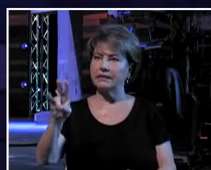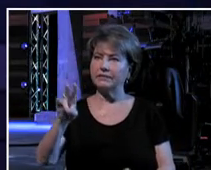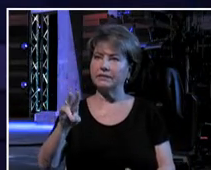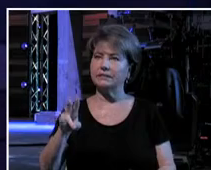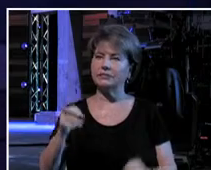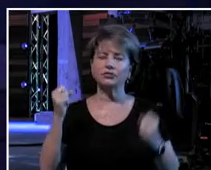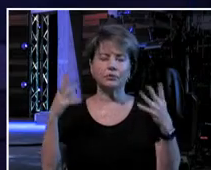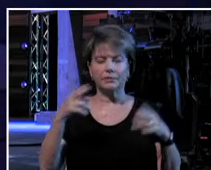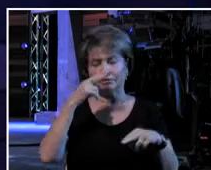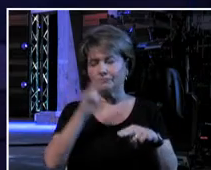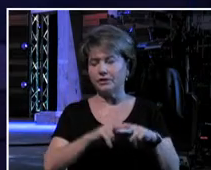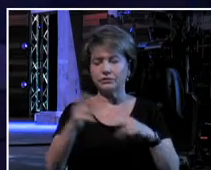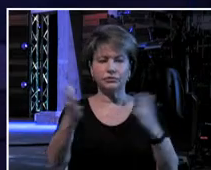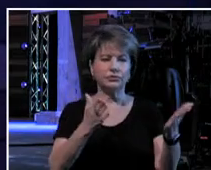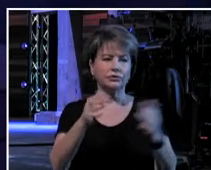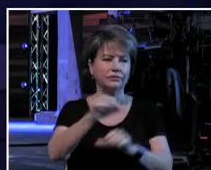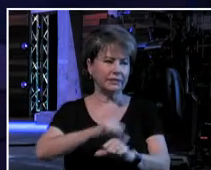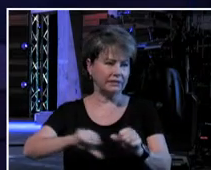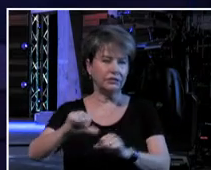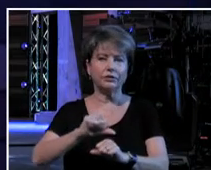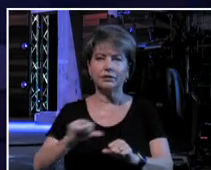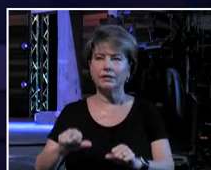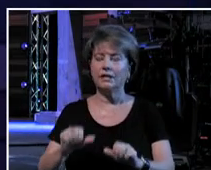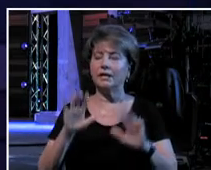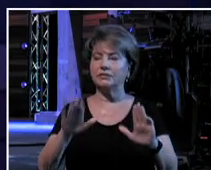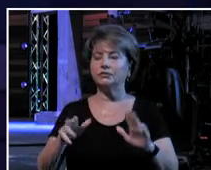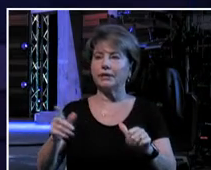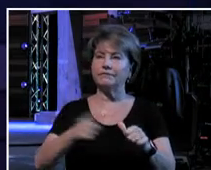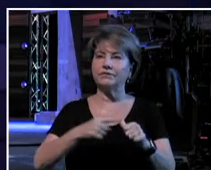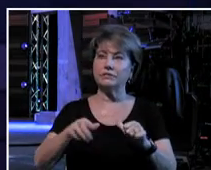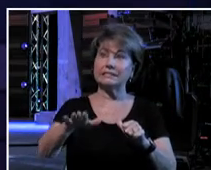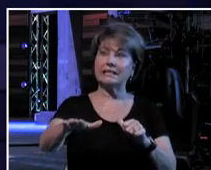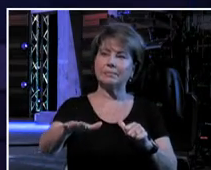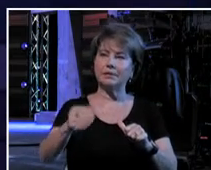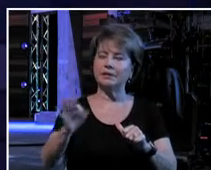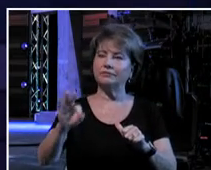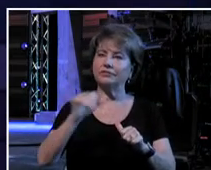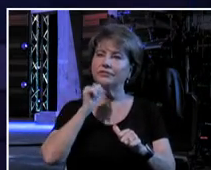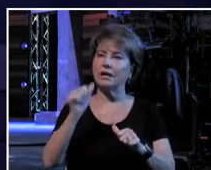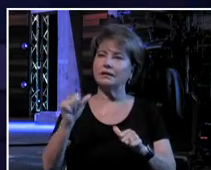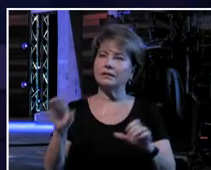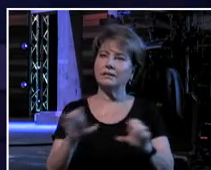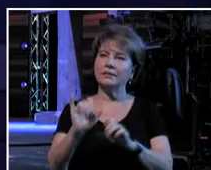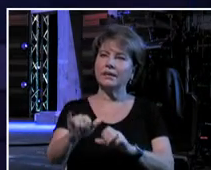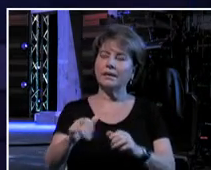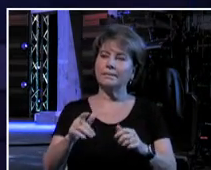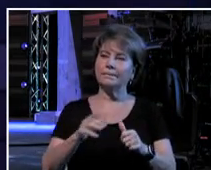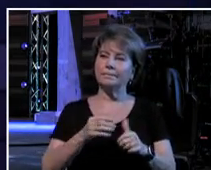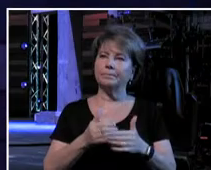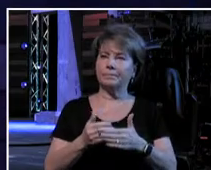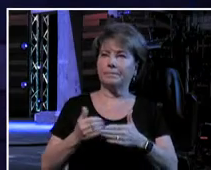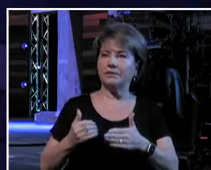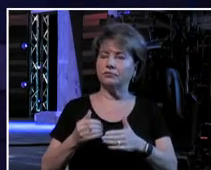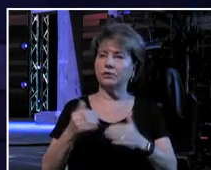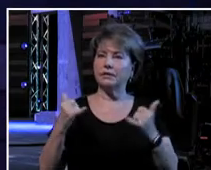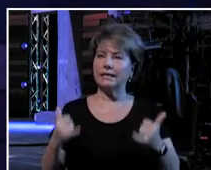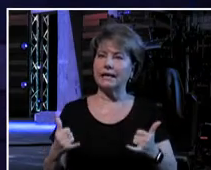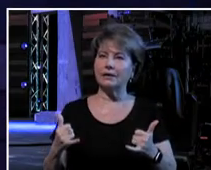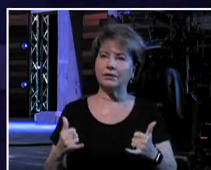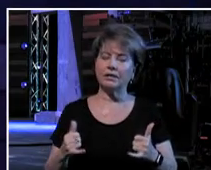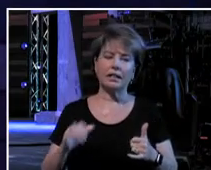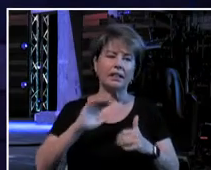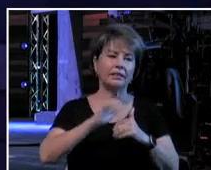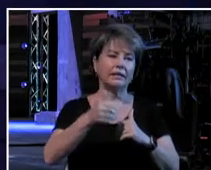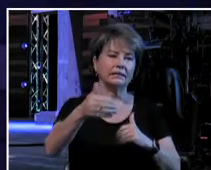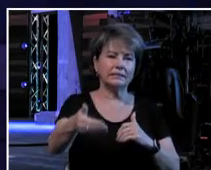to serve with one another. And it's a great first step into service if you haven't taken one yet. The next step or the next